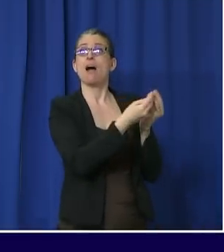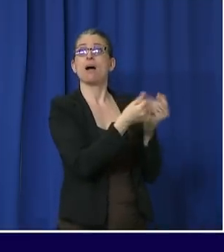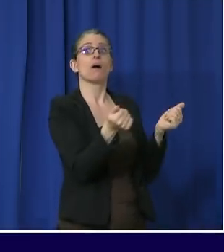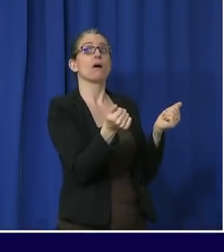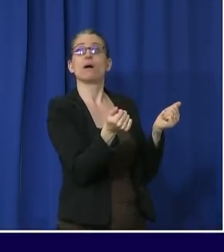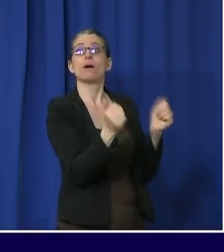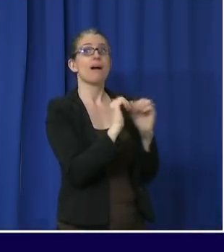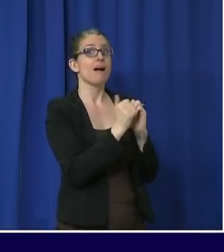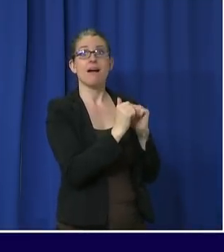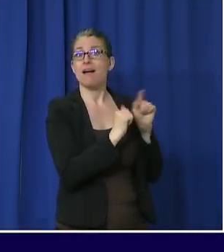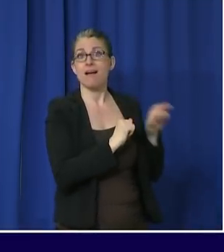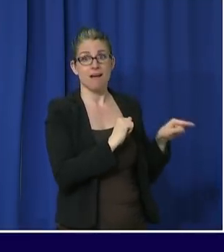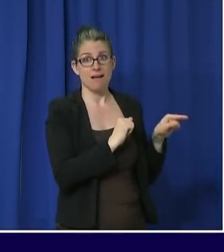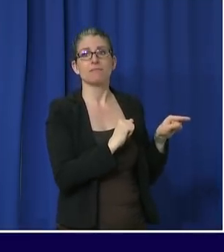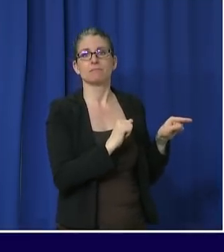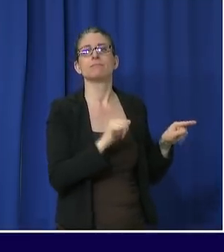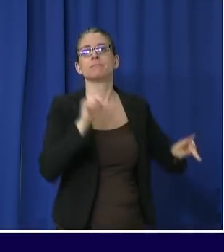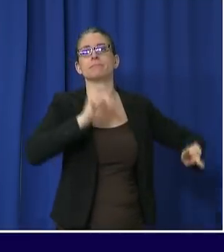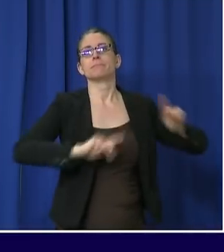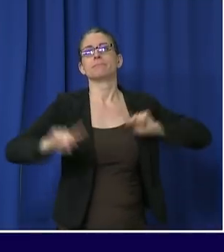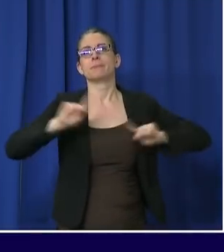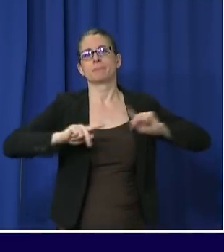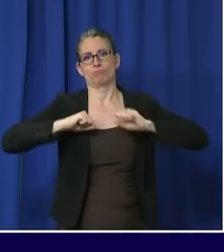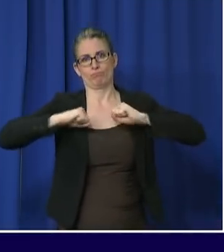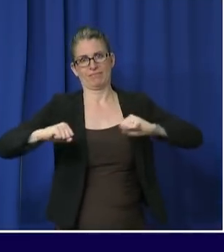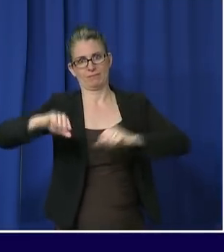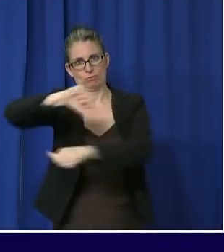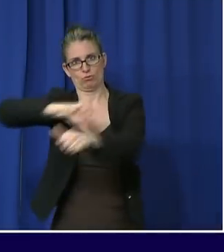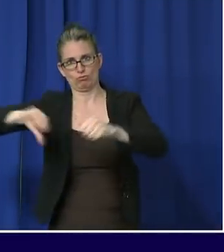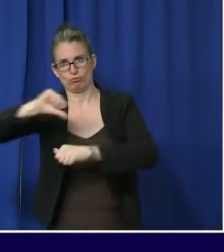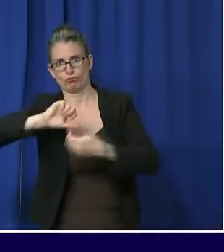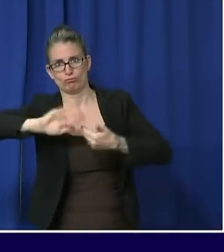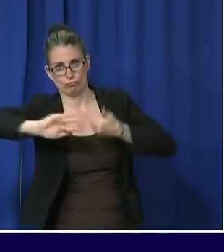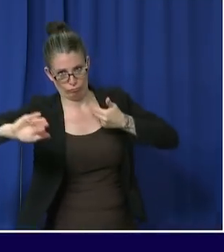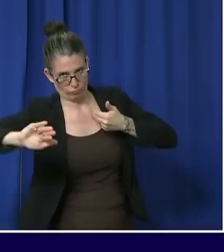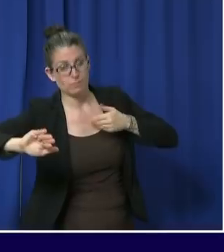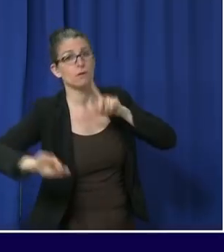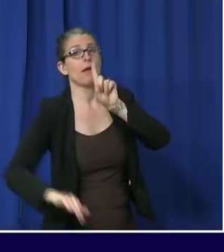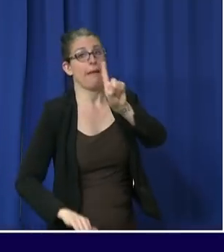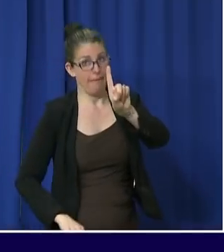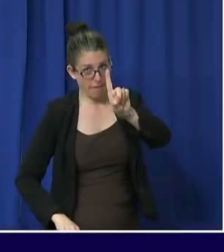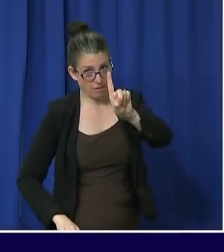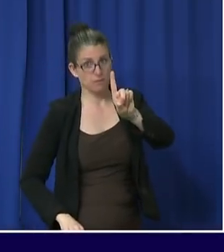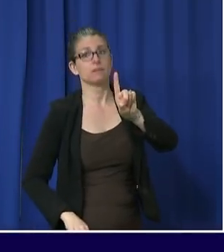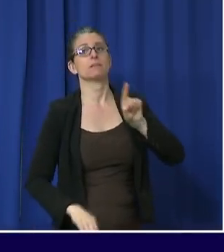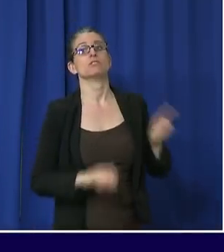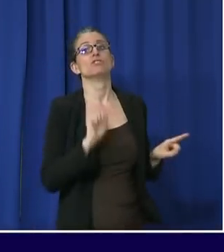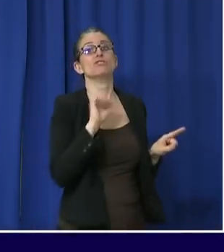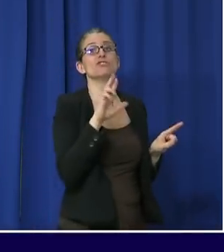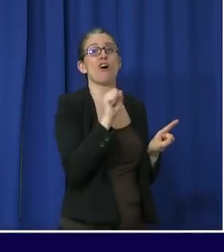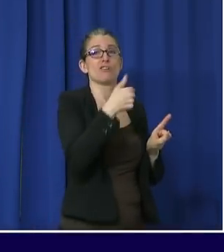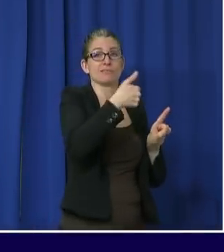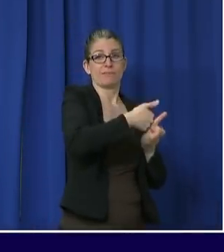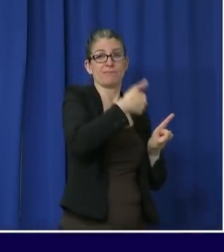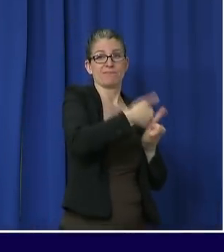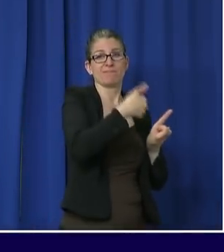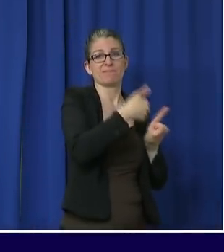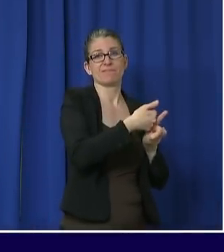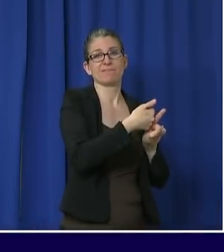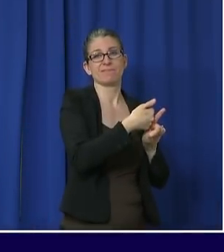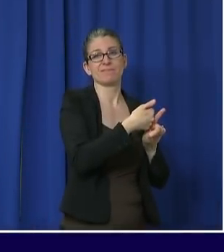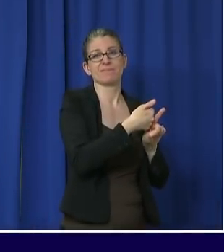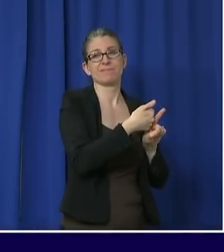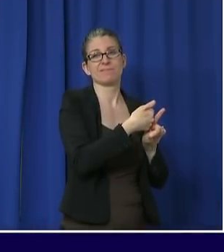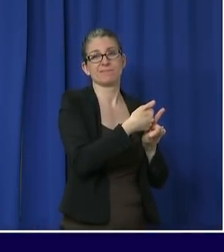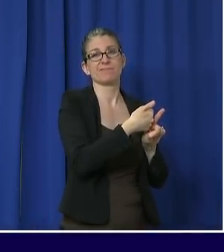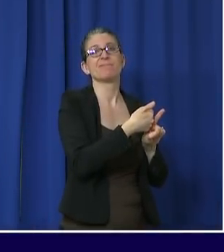took steps to protect themselves. But with SARS, the time at which someone was the most